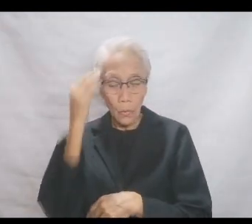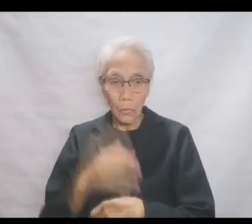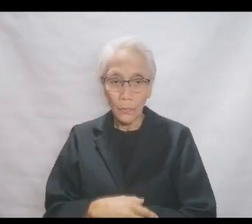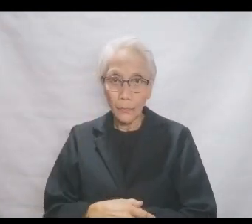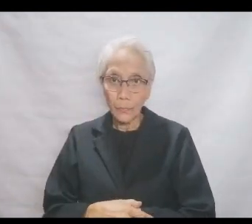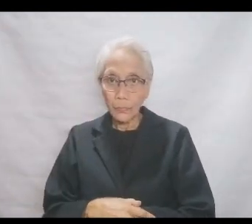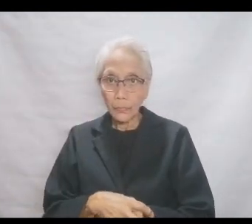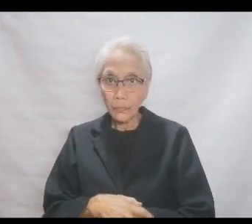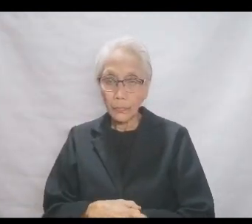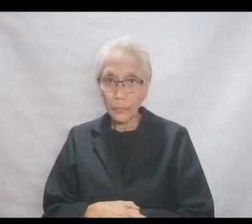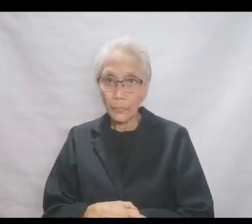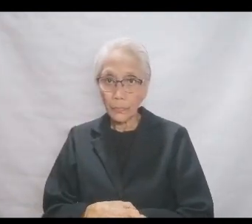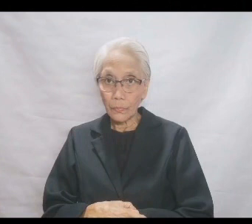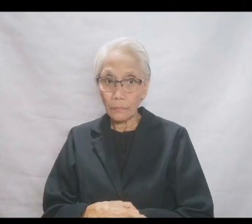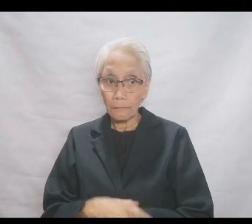that we know of.